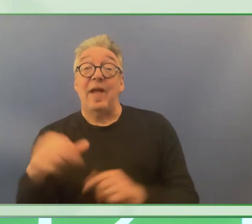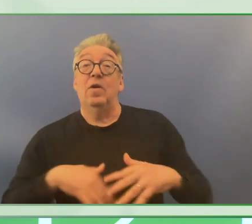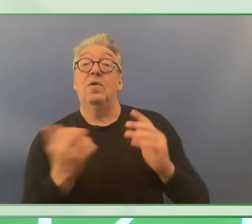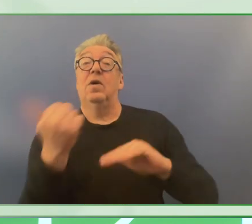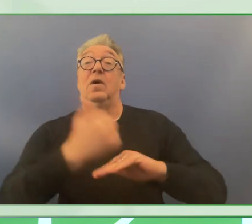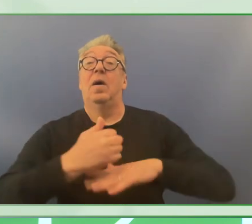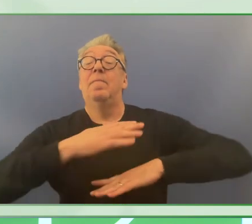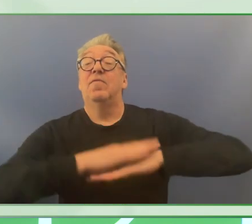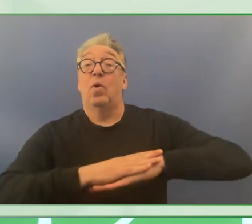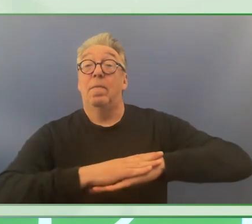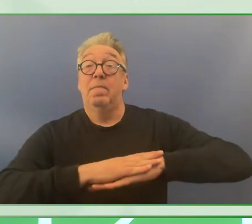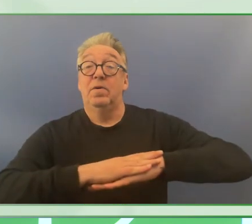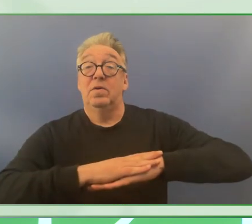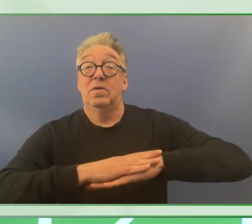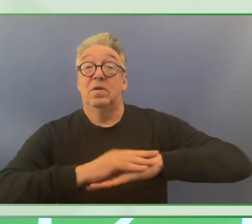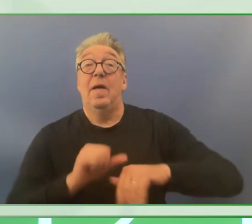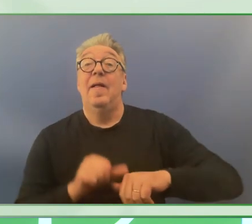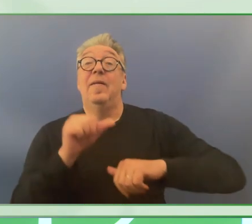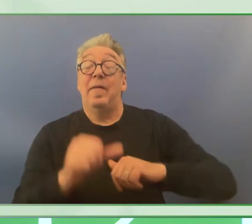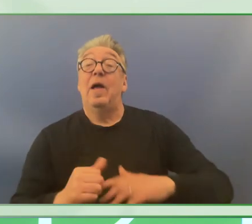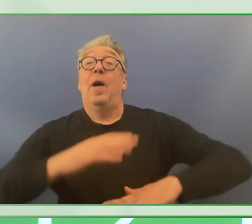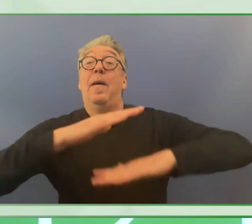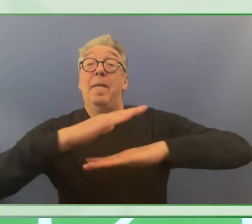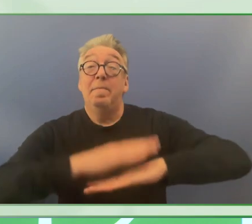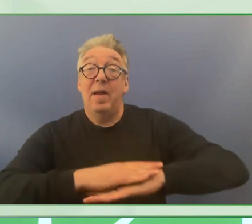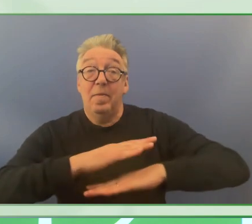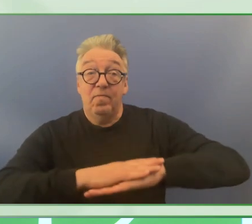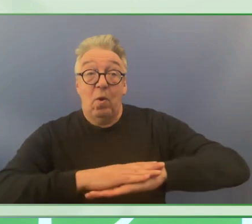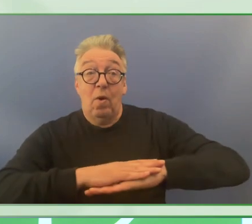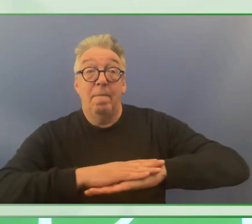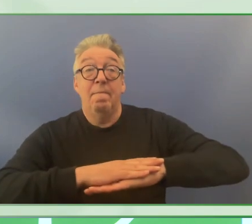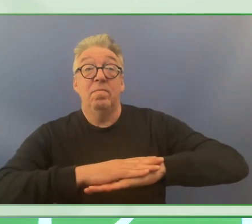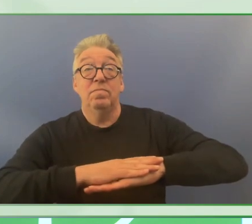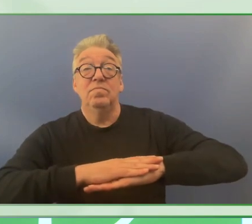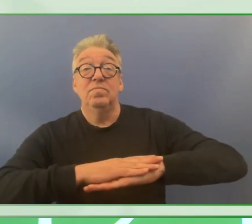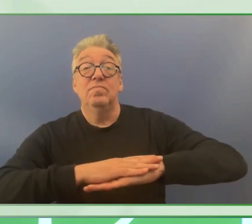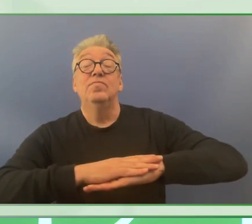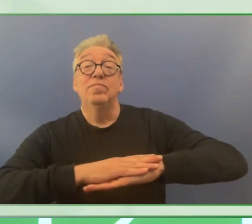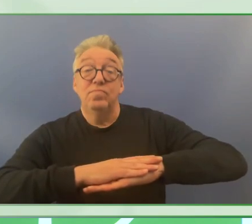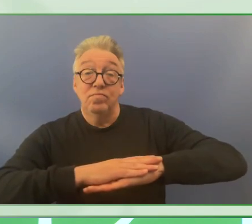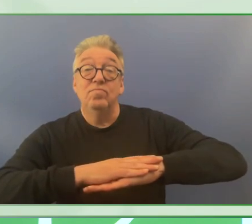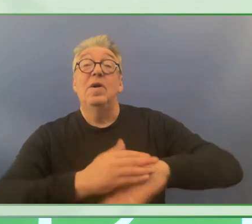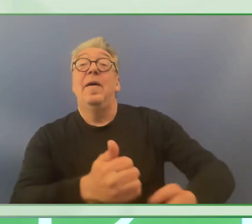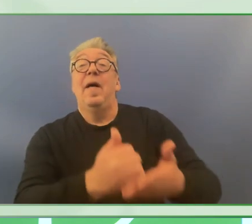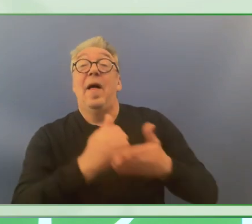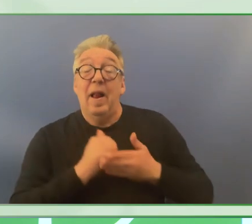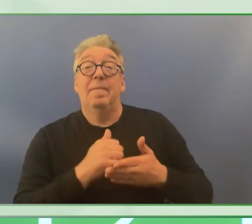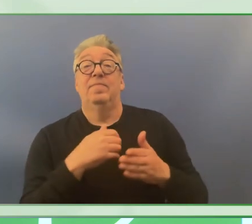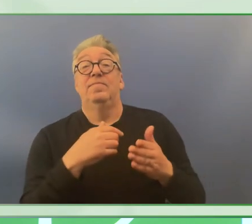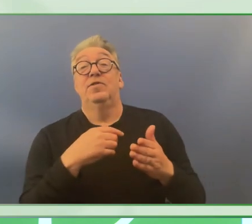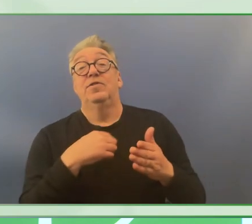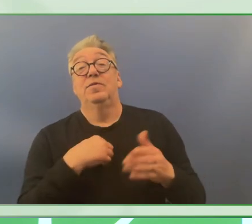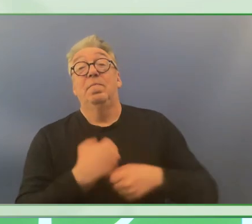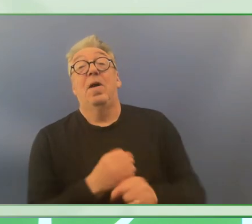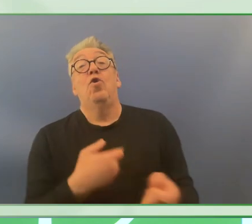the platform came the requirement of a software which we made. So Includes AI is the name of